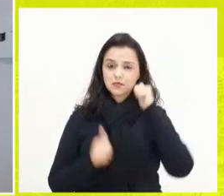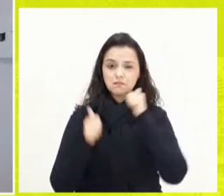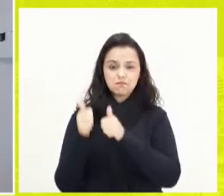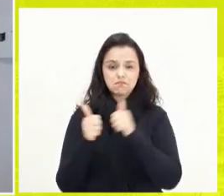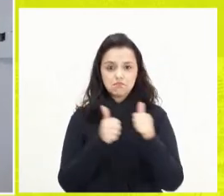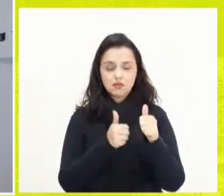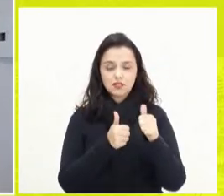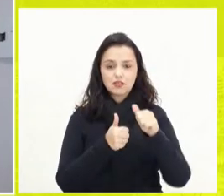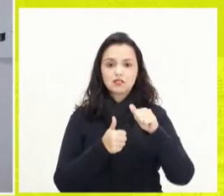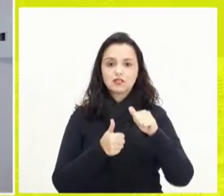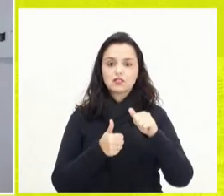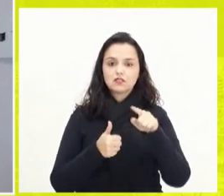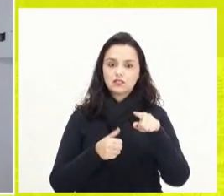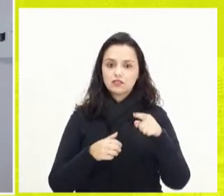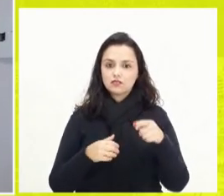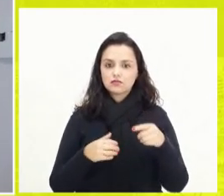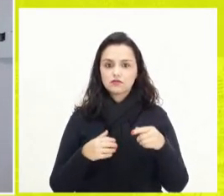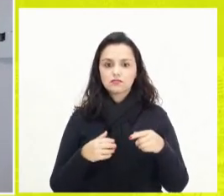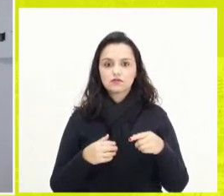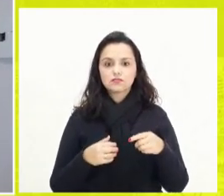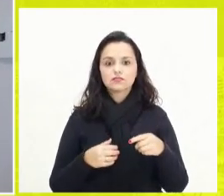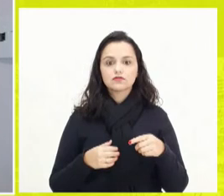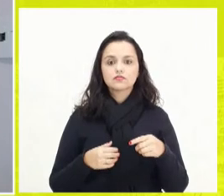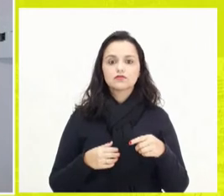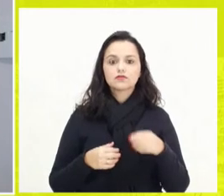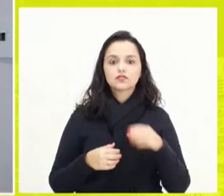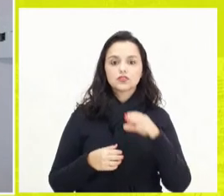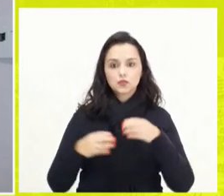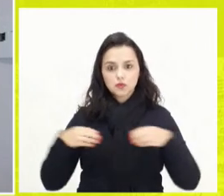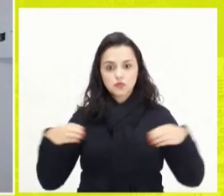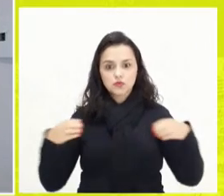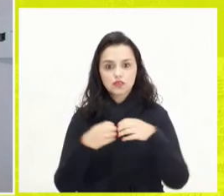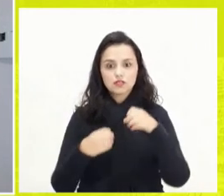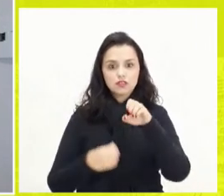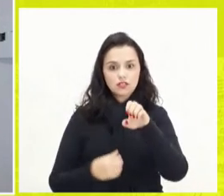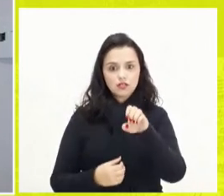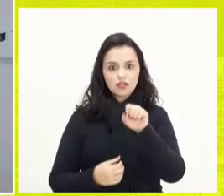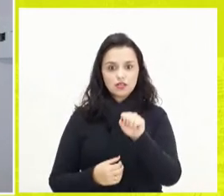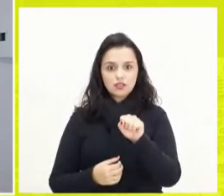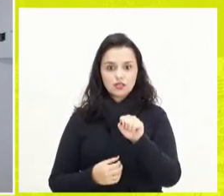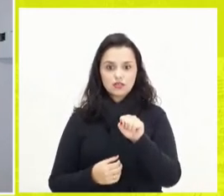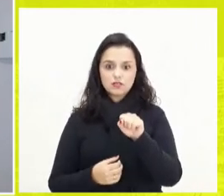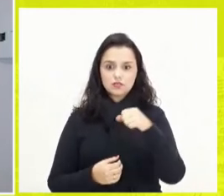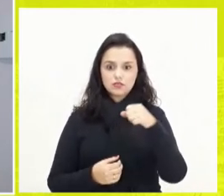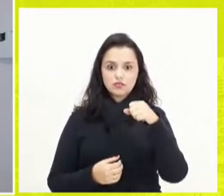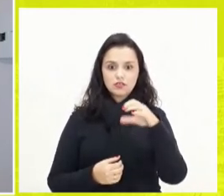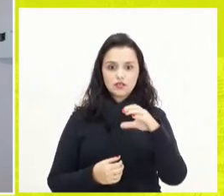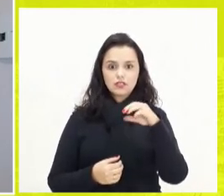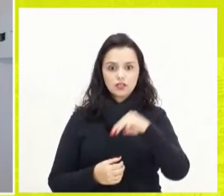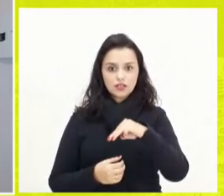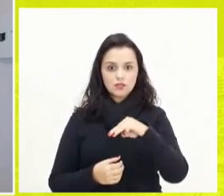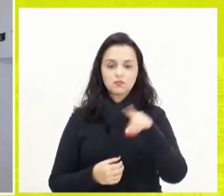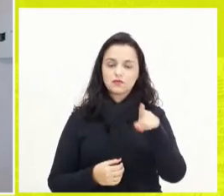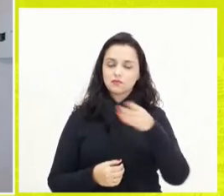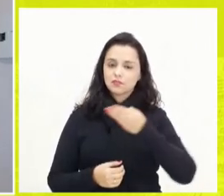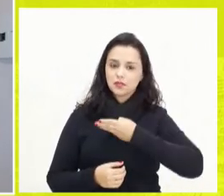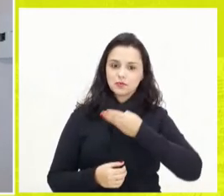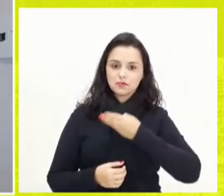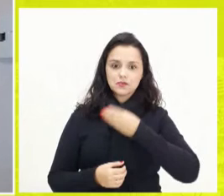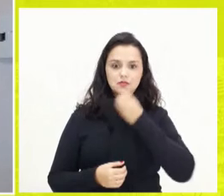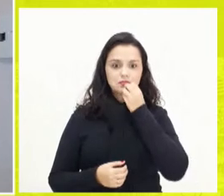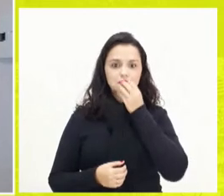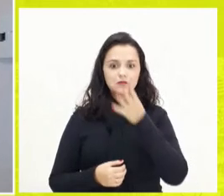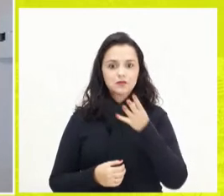uh representative of the latin american people and she's a great friend of